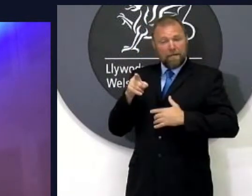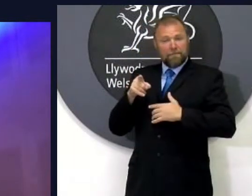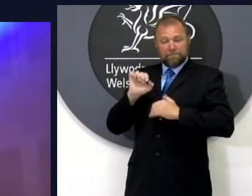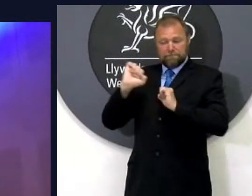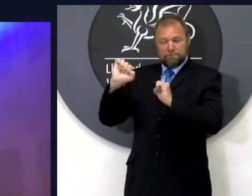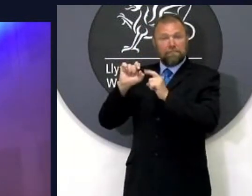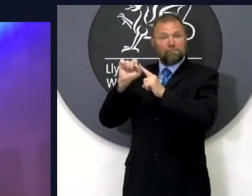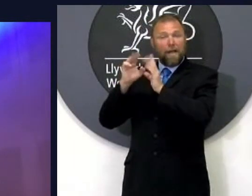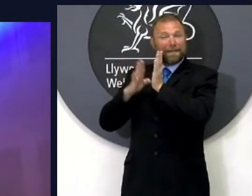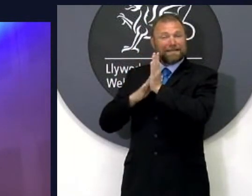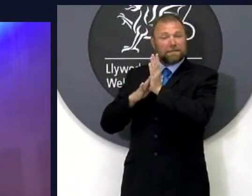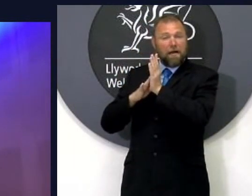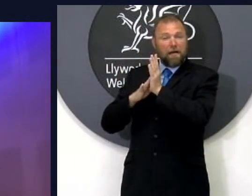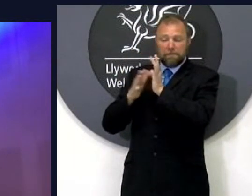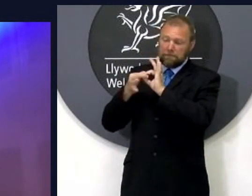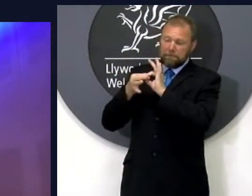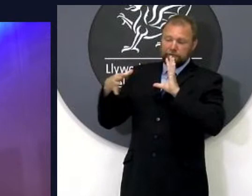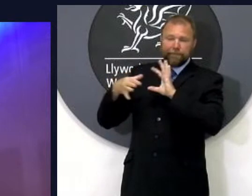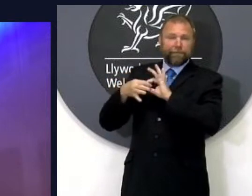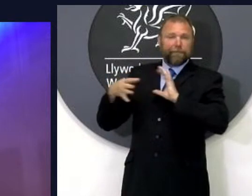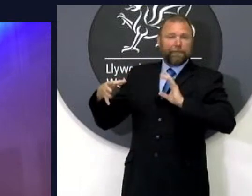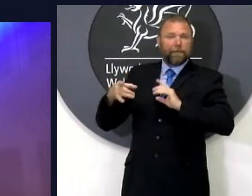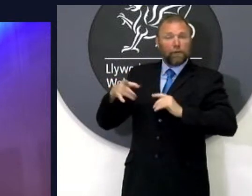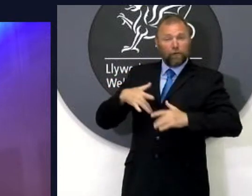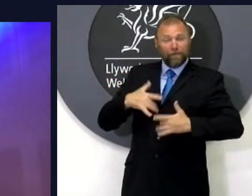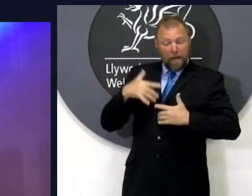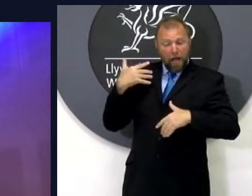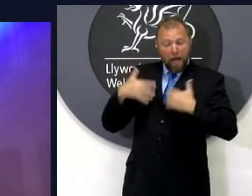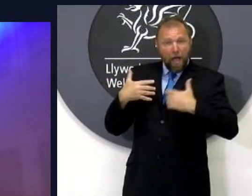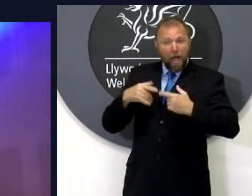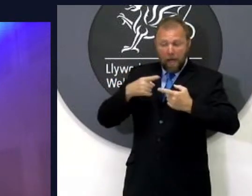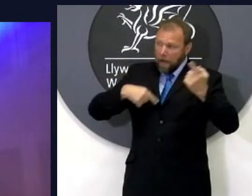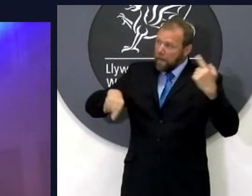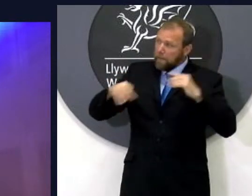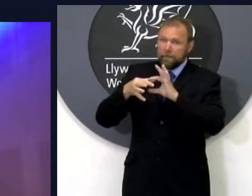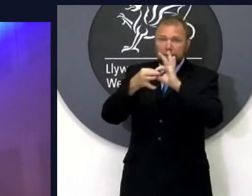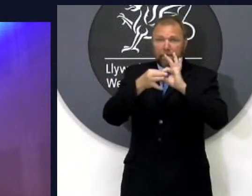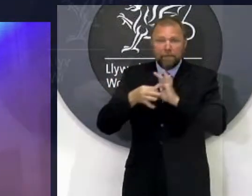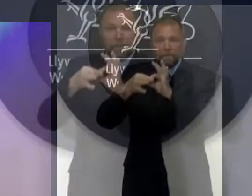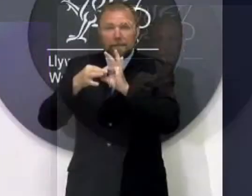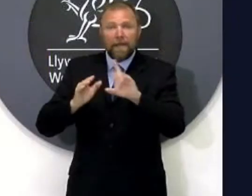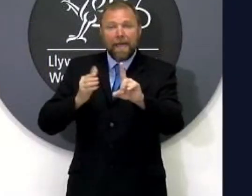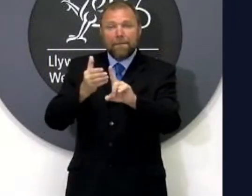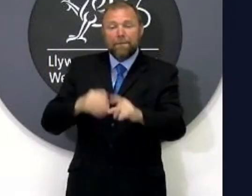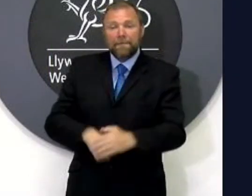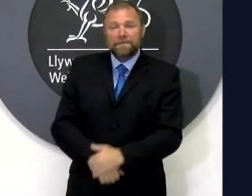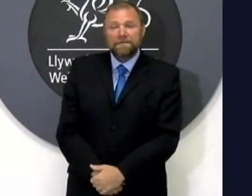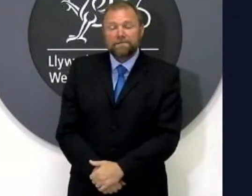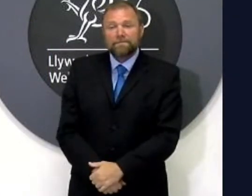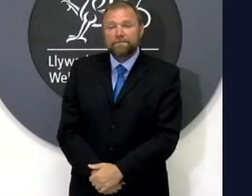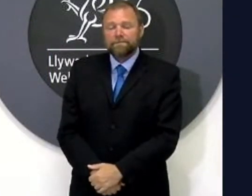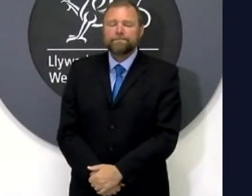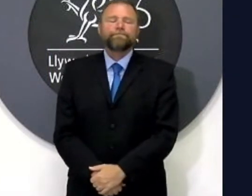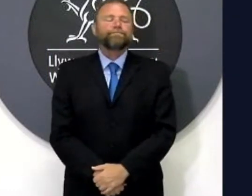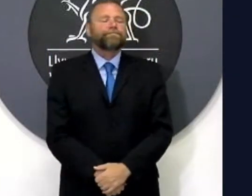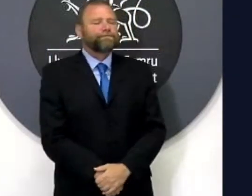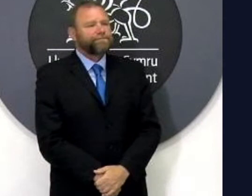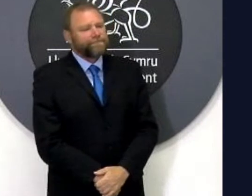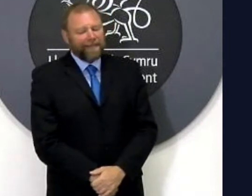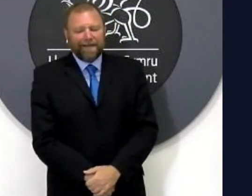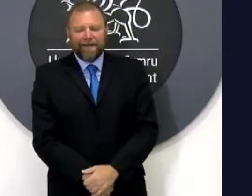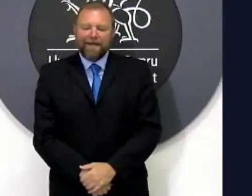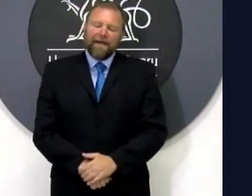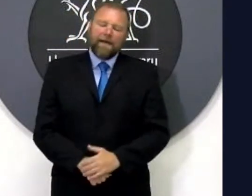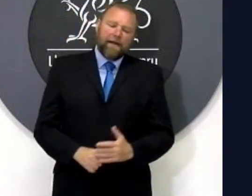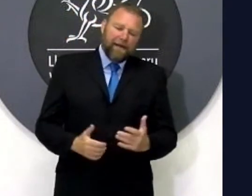the way that the devolved administrations have been able to work together and deal with the pandemic collectively? Well, I know after the election that the